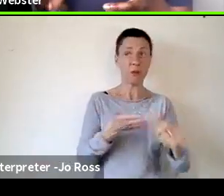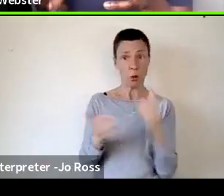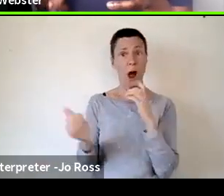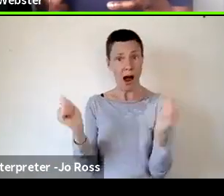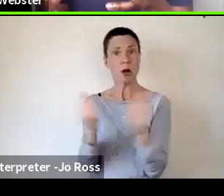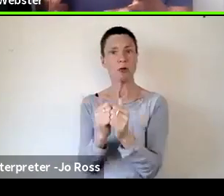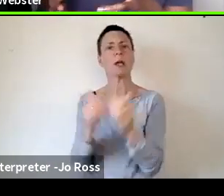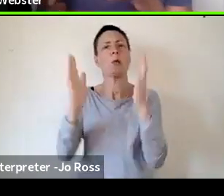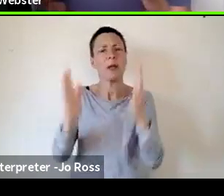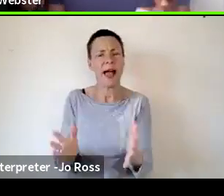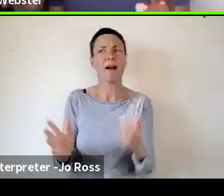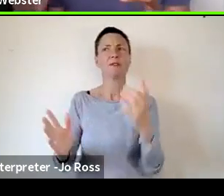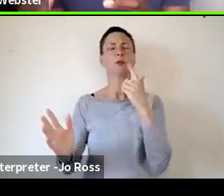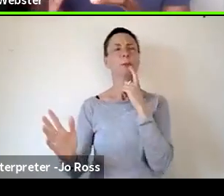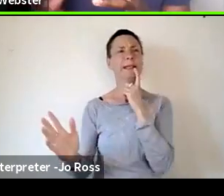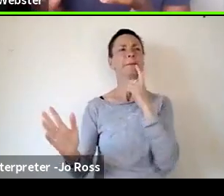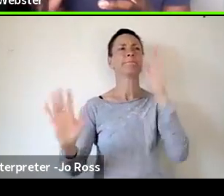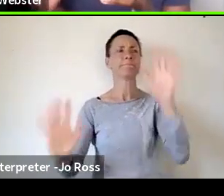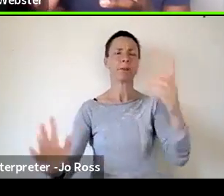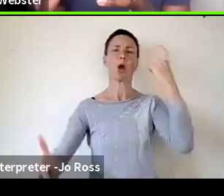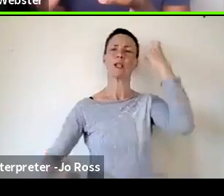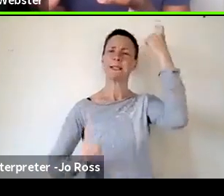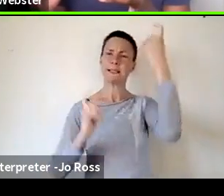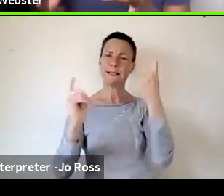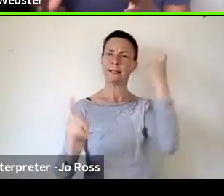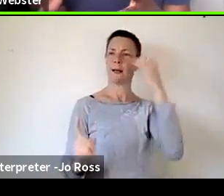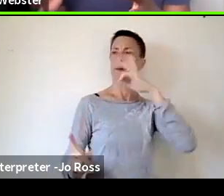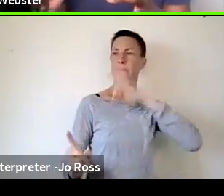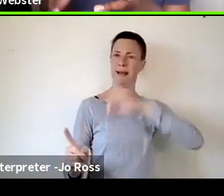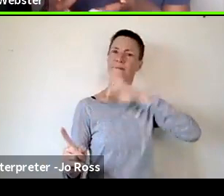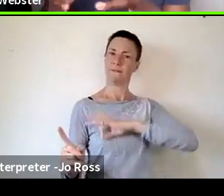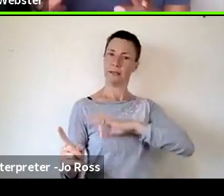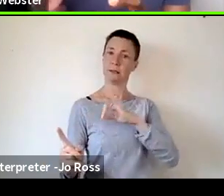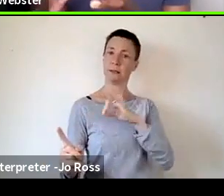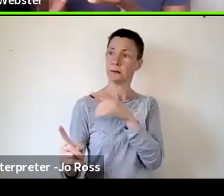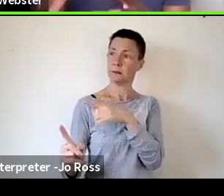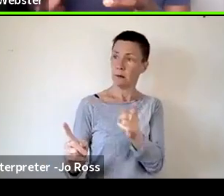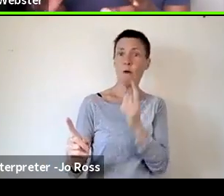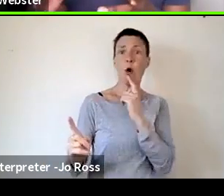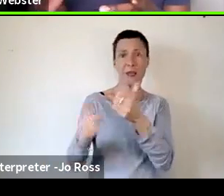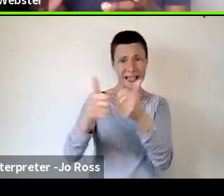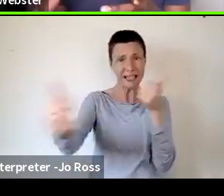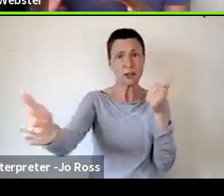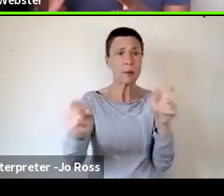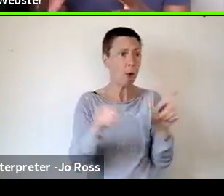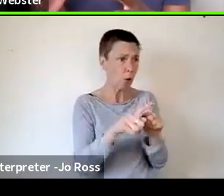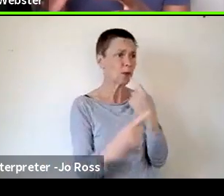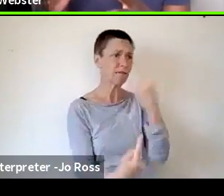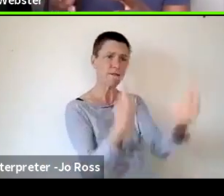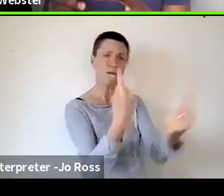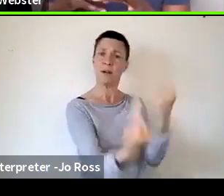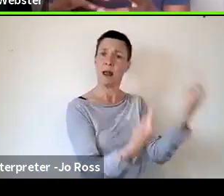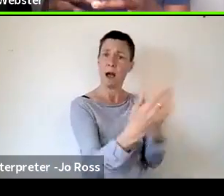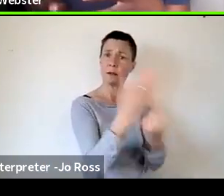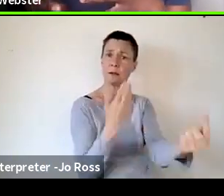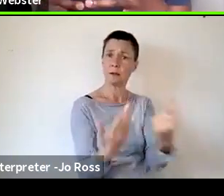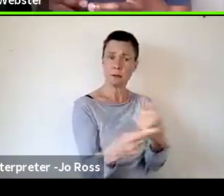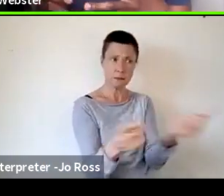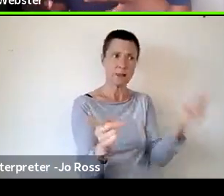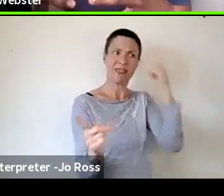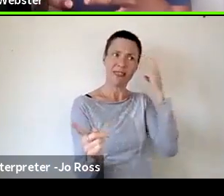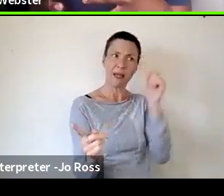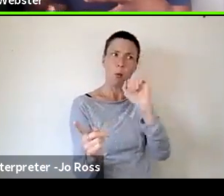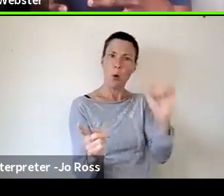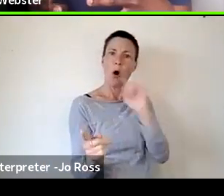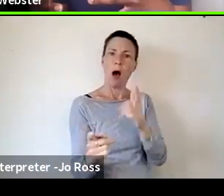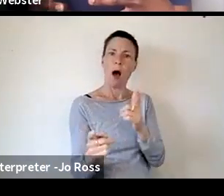know, I think we need to really consider the benefits actually for, you know, the industry, but also for the freelancers, and really consider